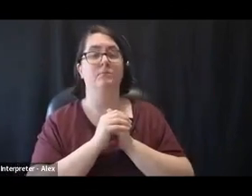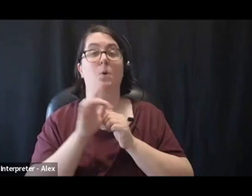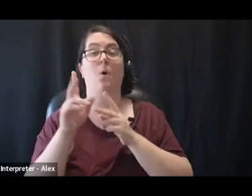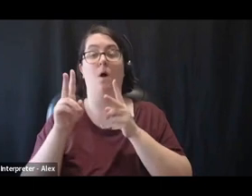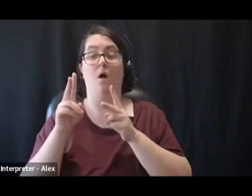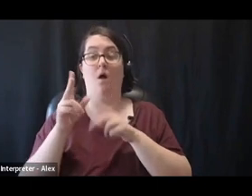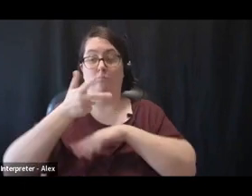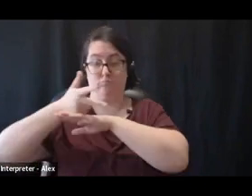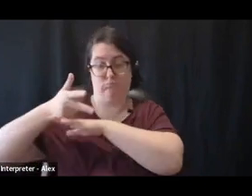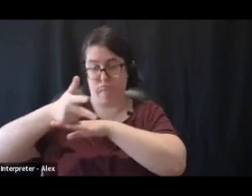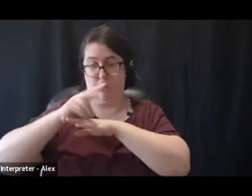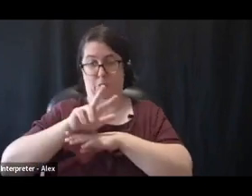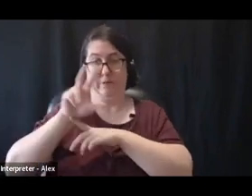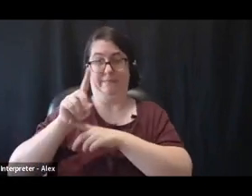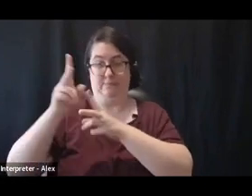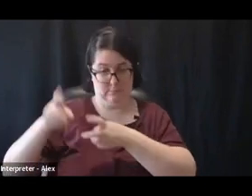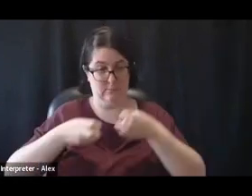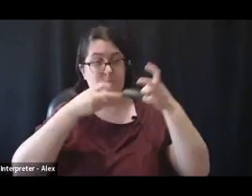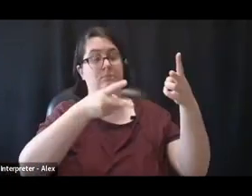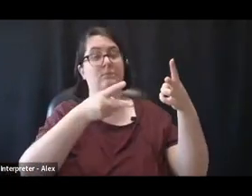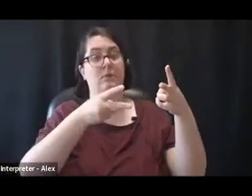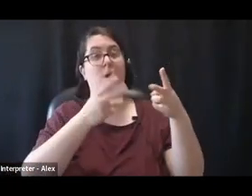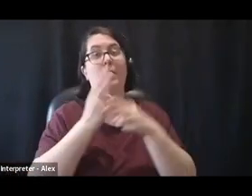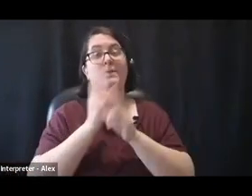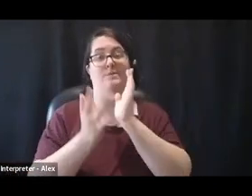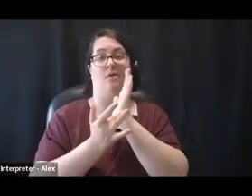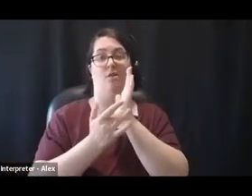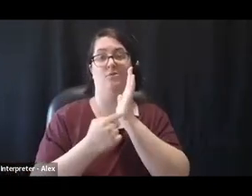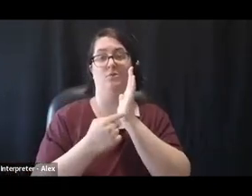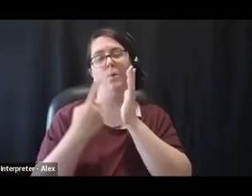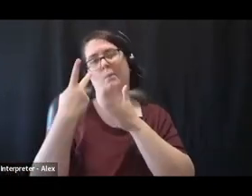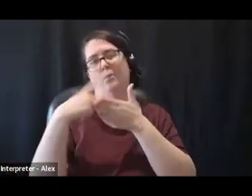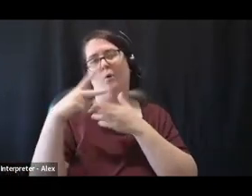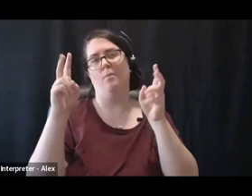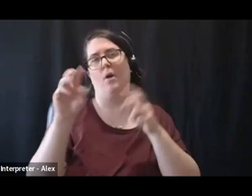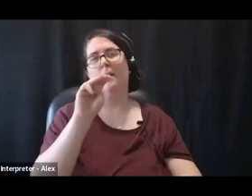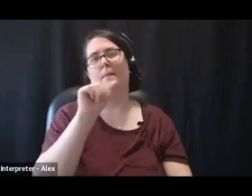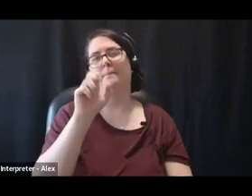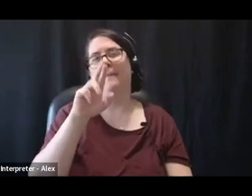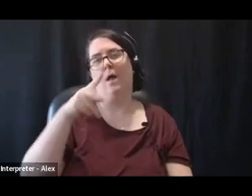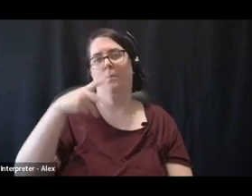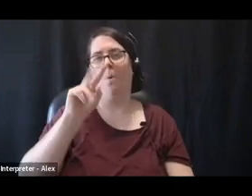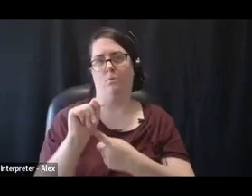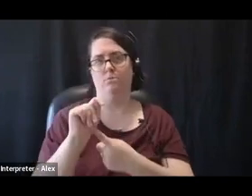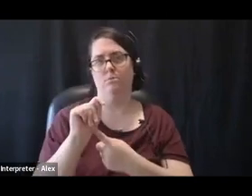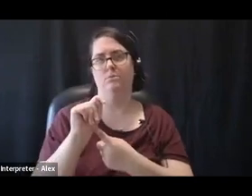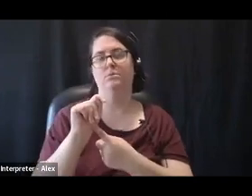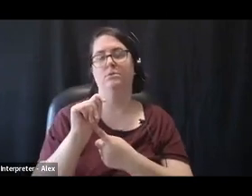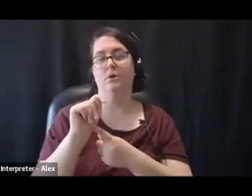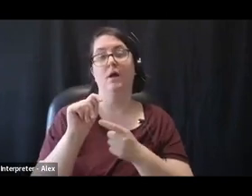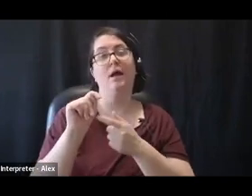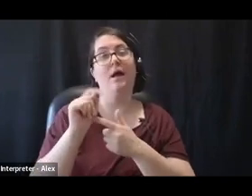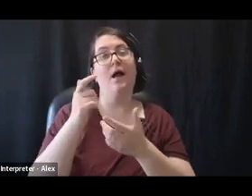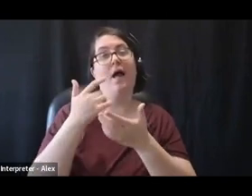uploaded the 3D video, we used technology or a program called Matterport, which allowed you to